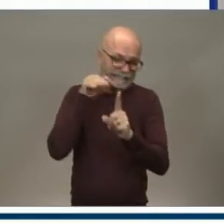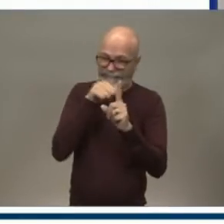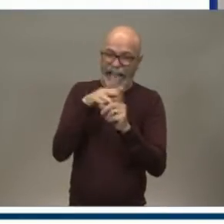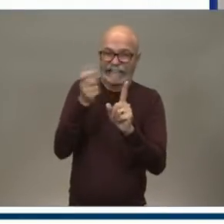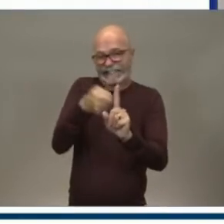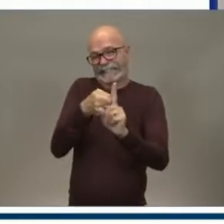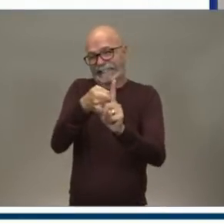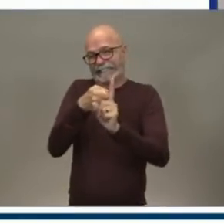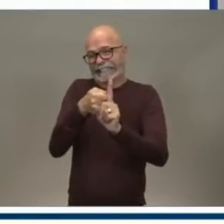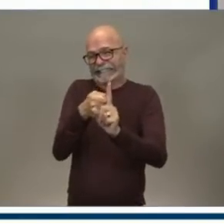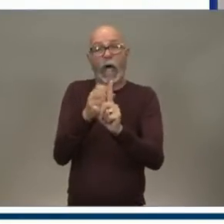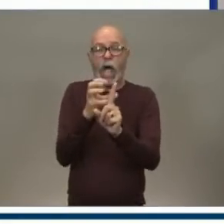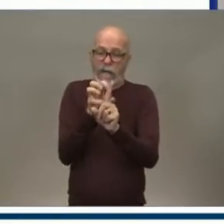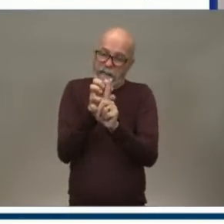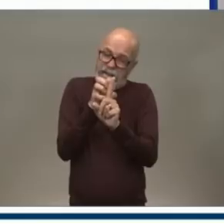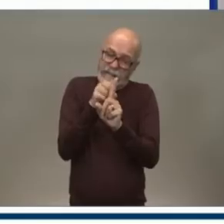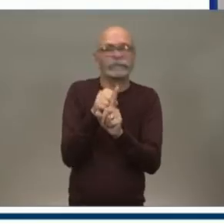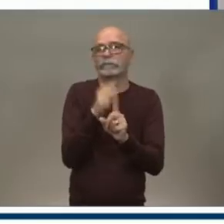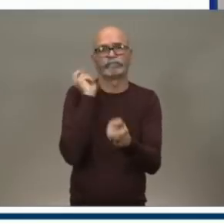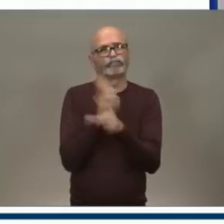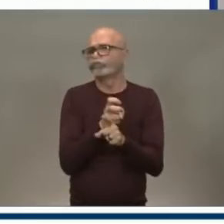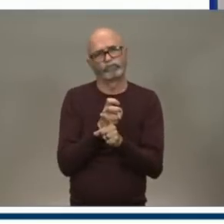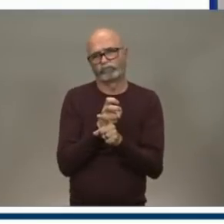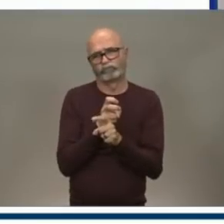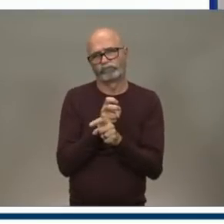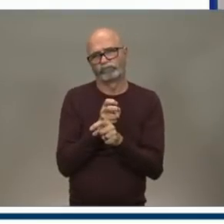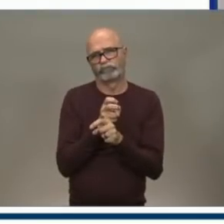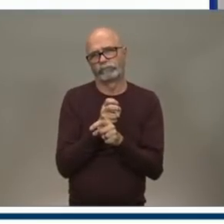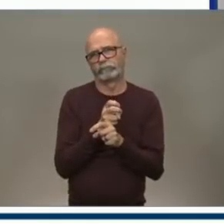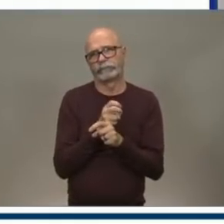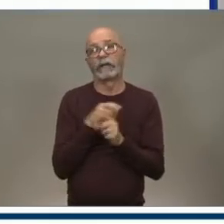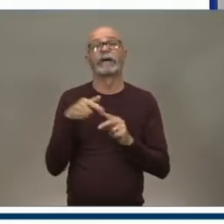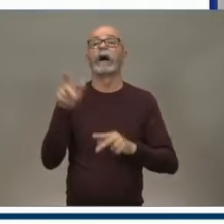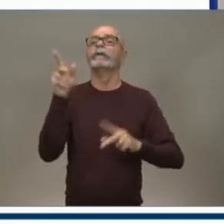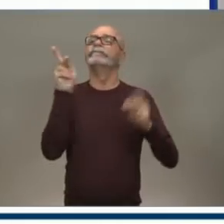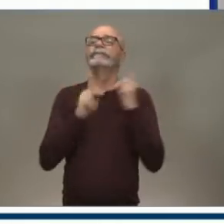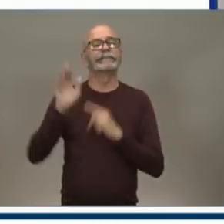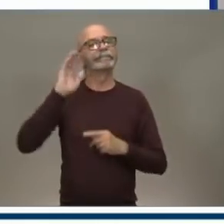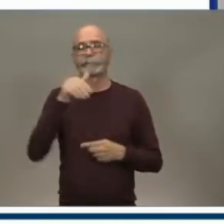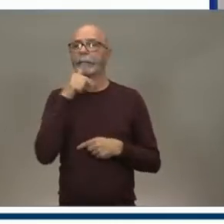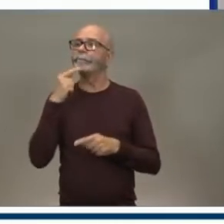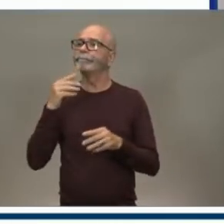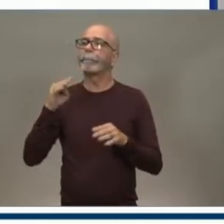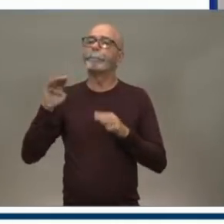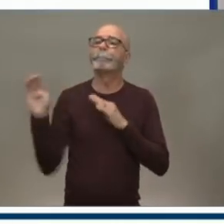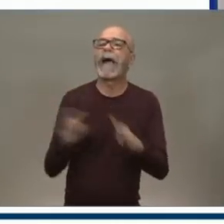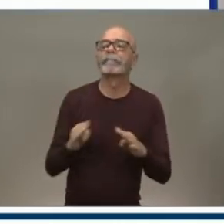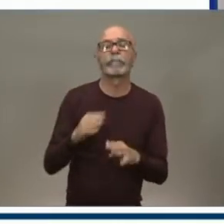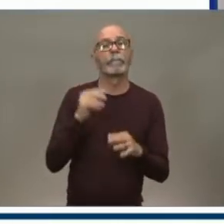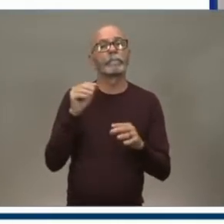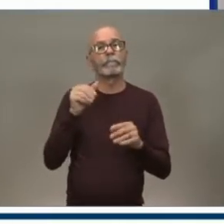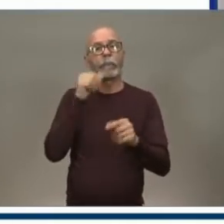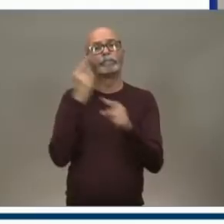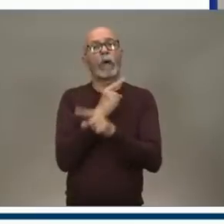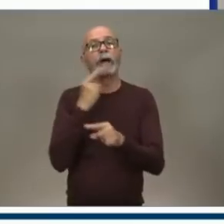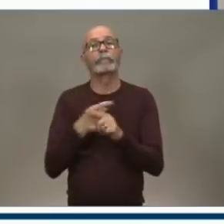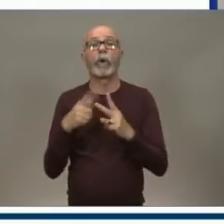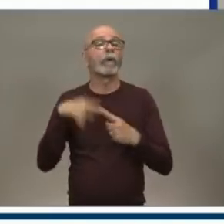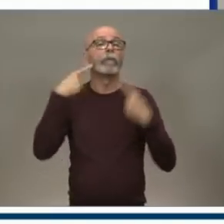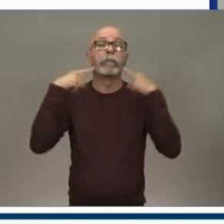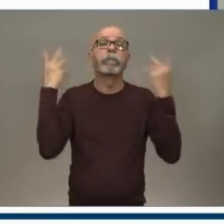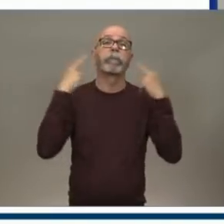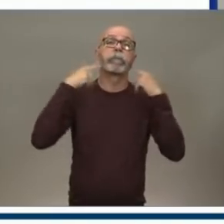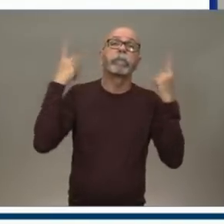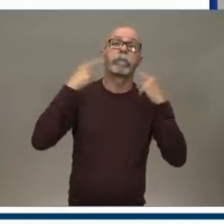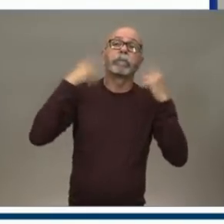seriously. If this behavior continues, we are going to be in a position to shutting our economy